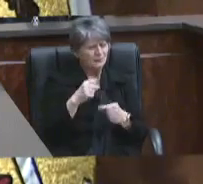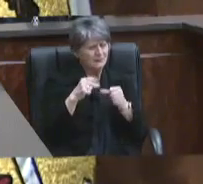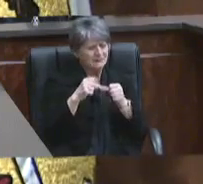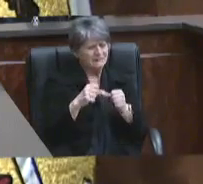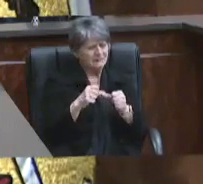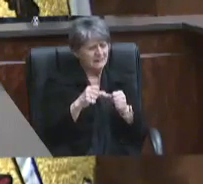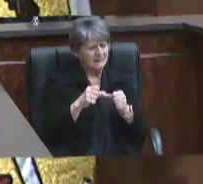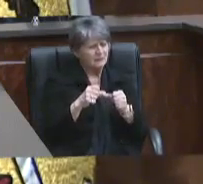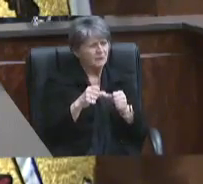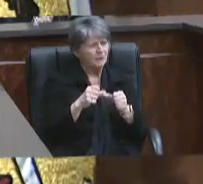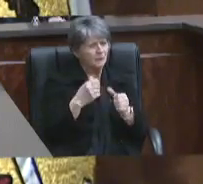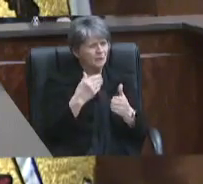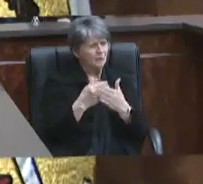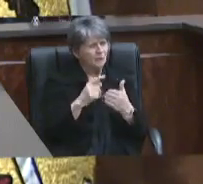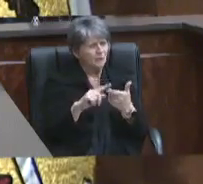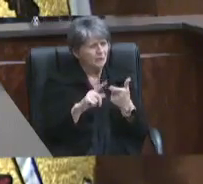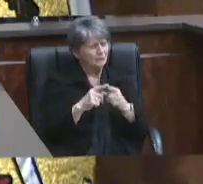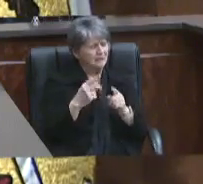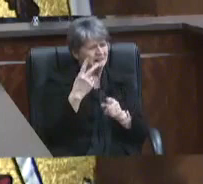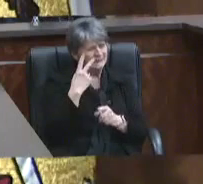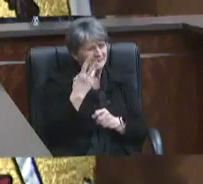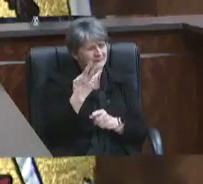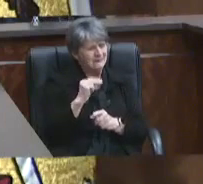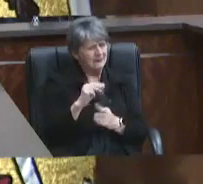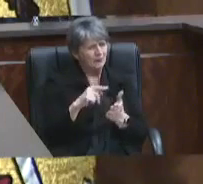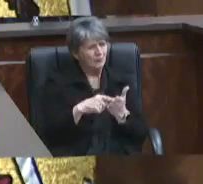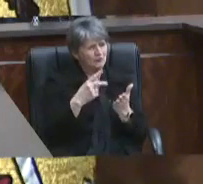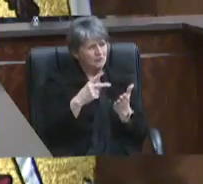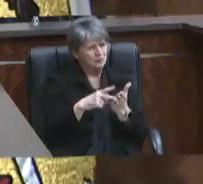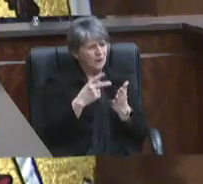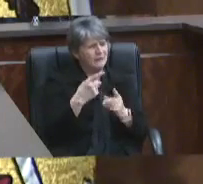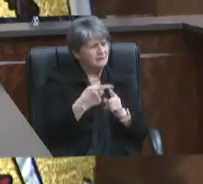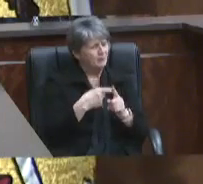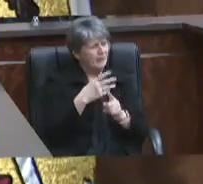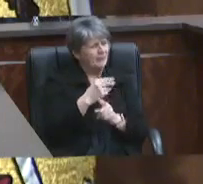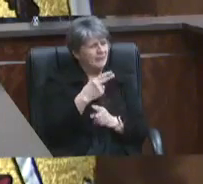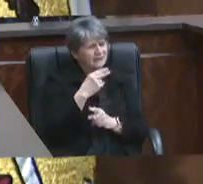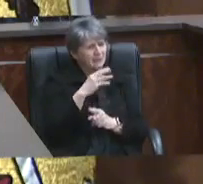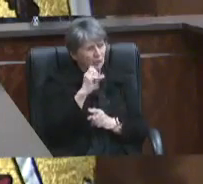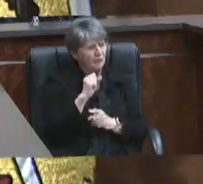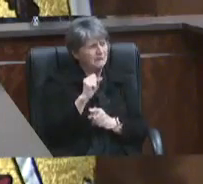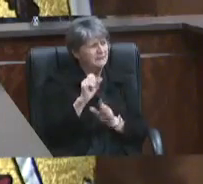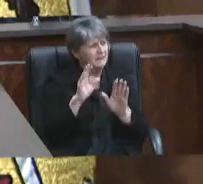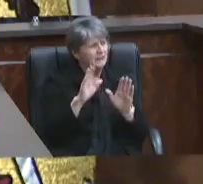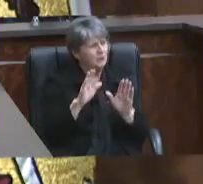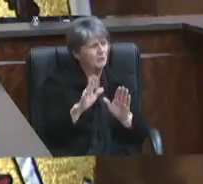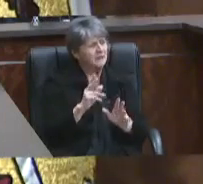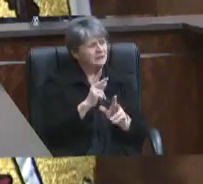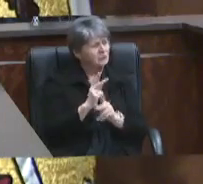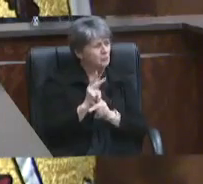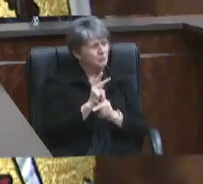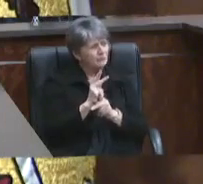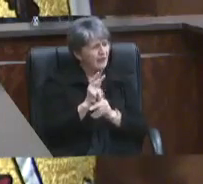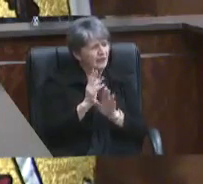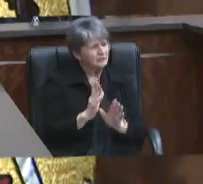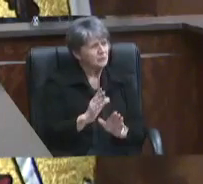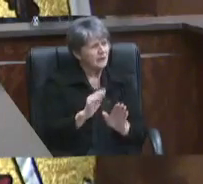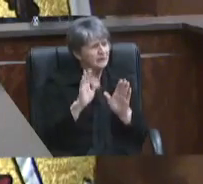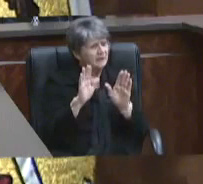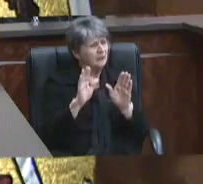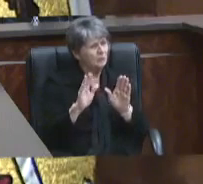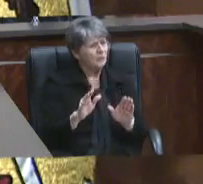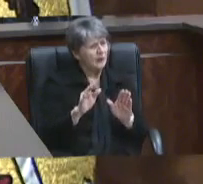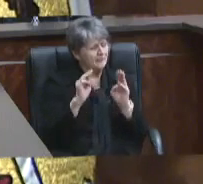good friends. I see him at least once or twice a month, and he was a great supervisor and a great